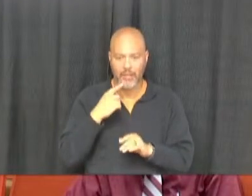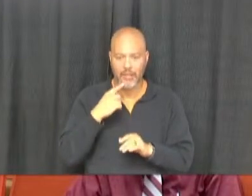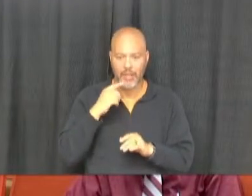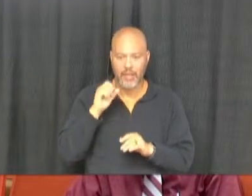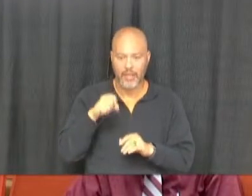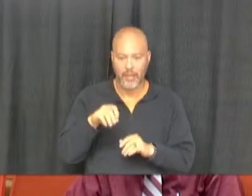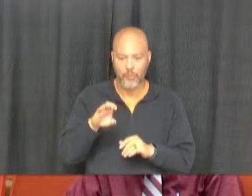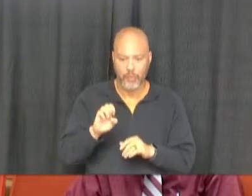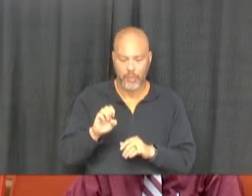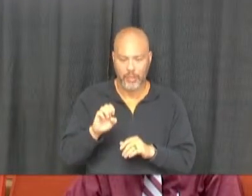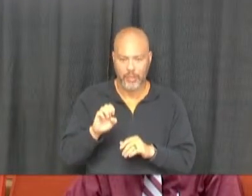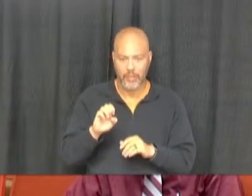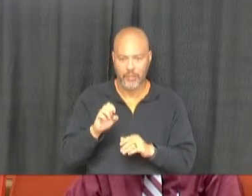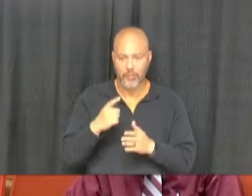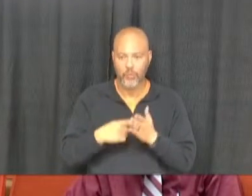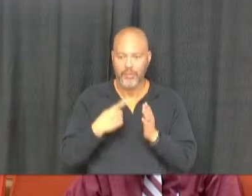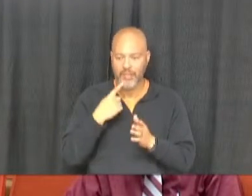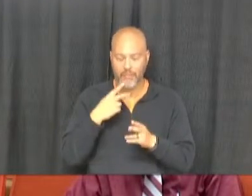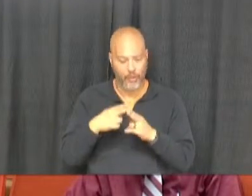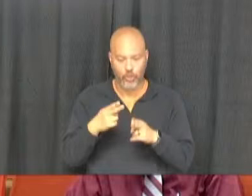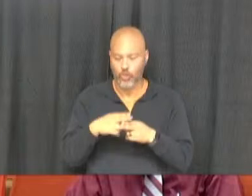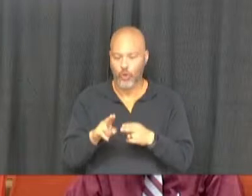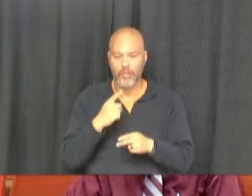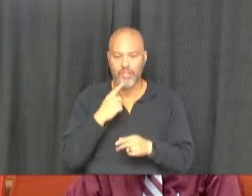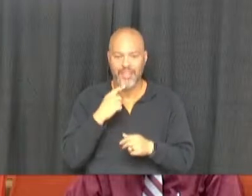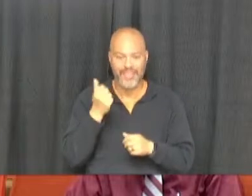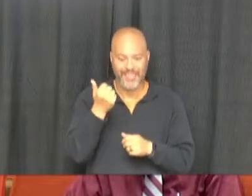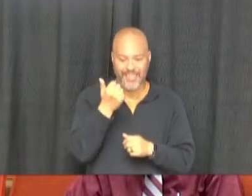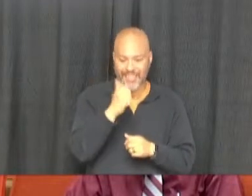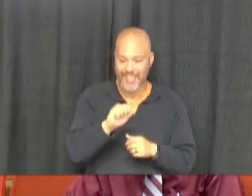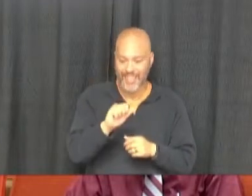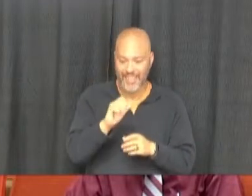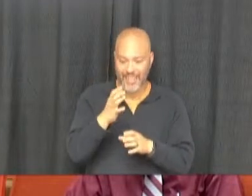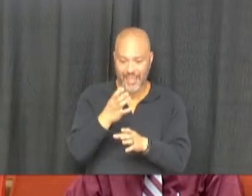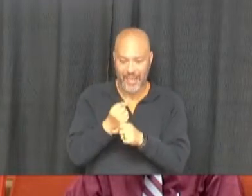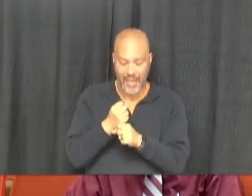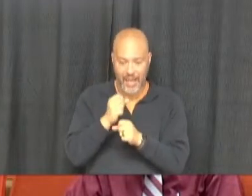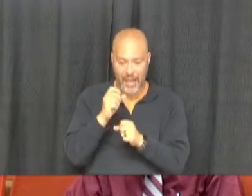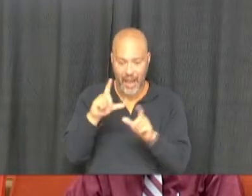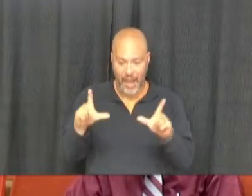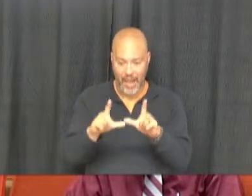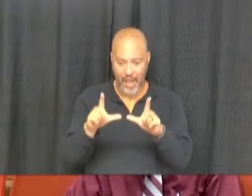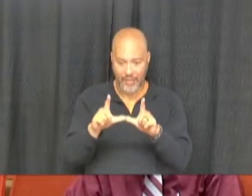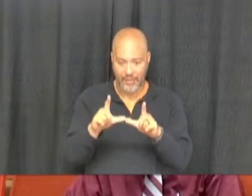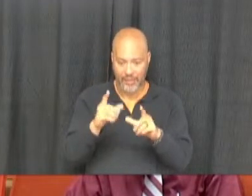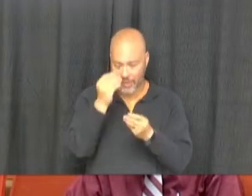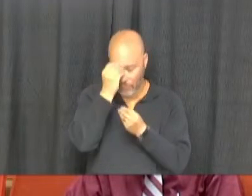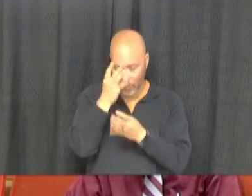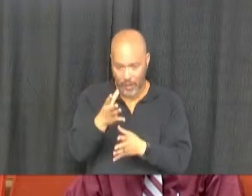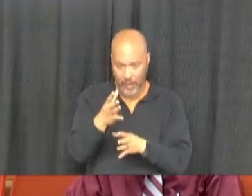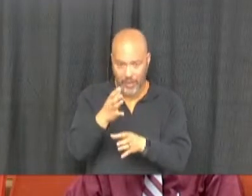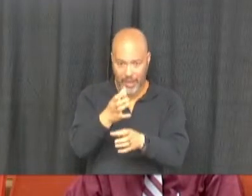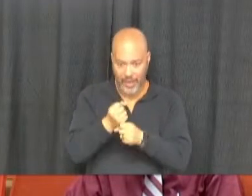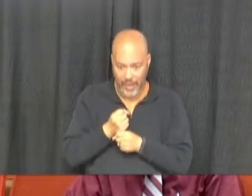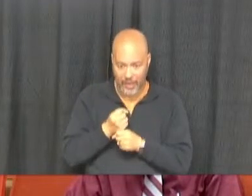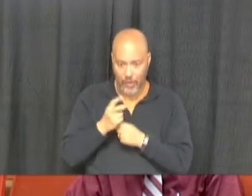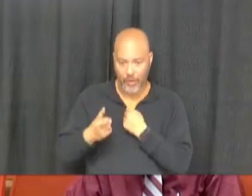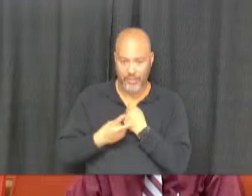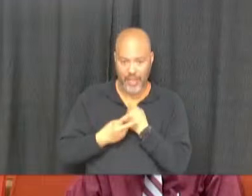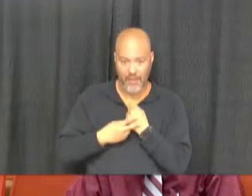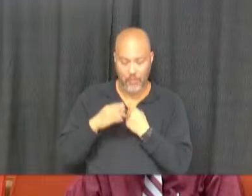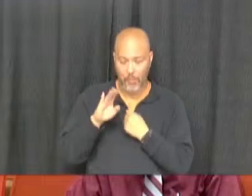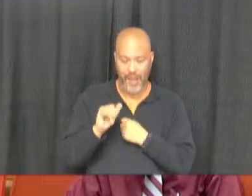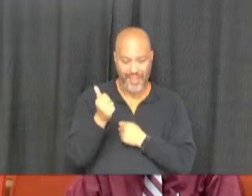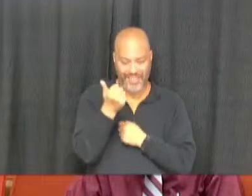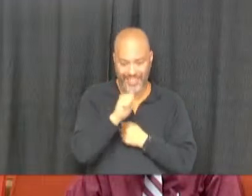B is the operative provision. Here's what it says, very short. Any captured plate data collected or retained by